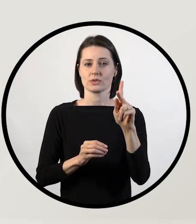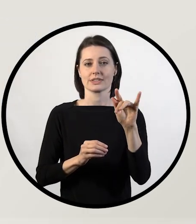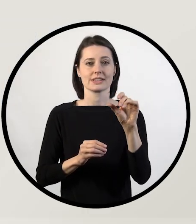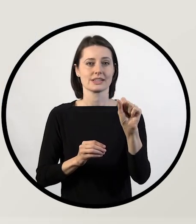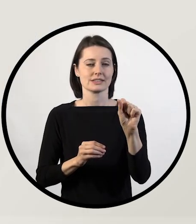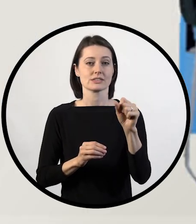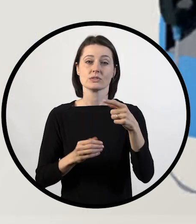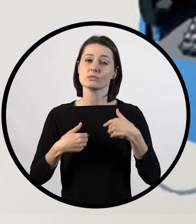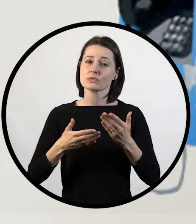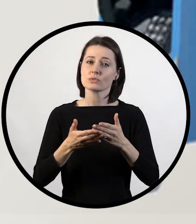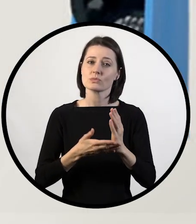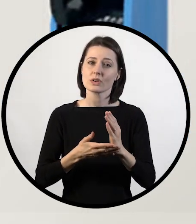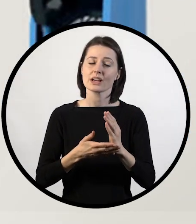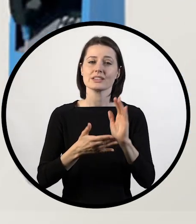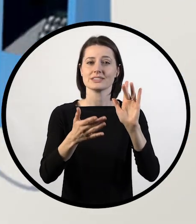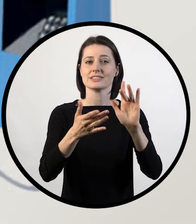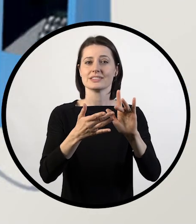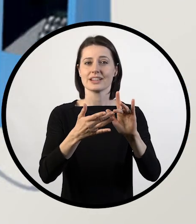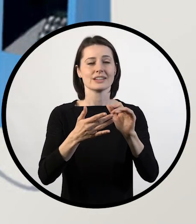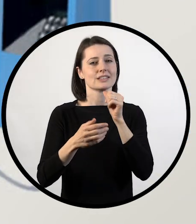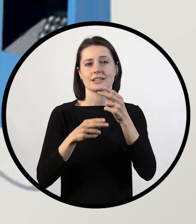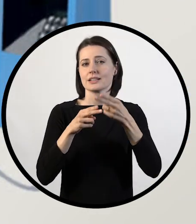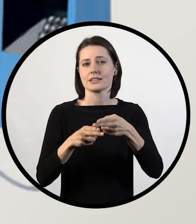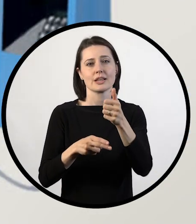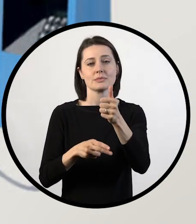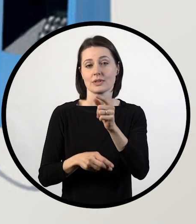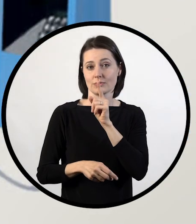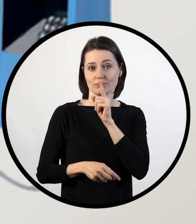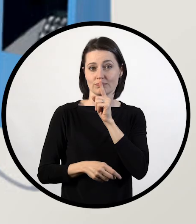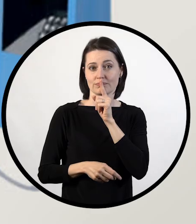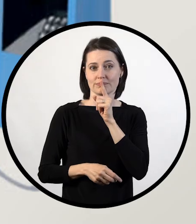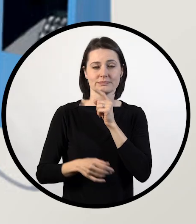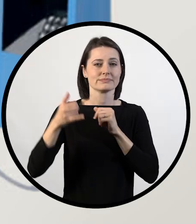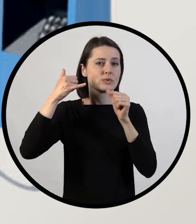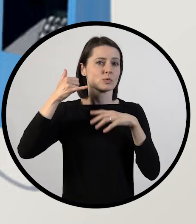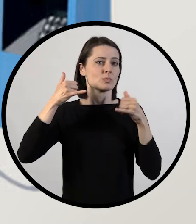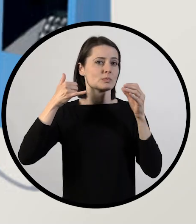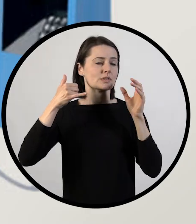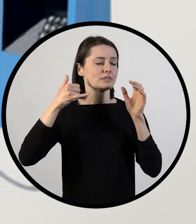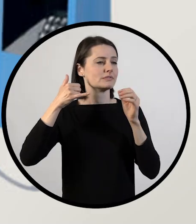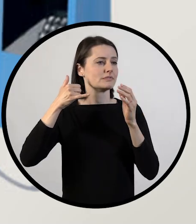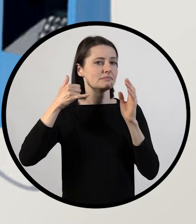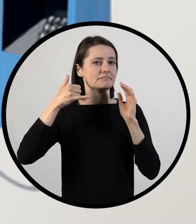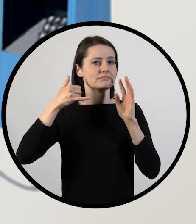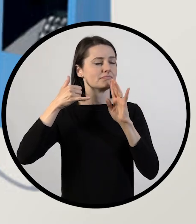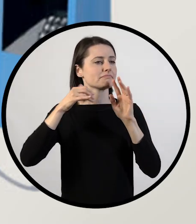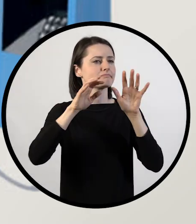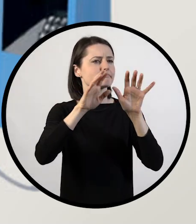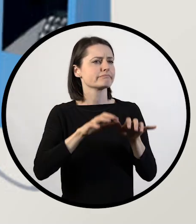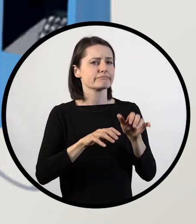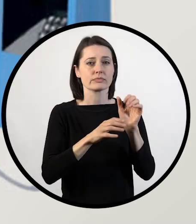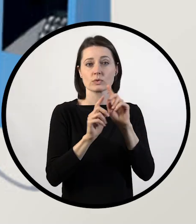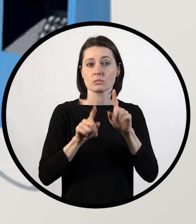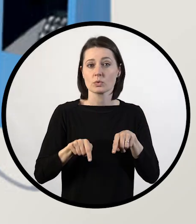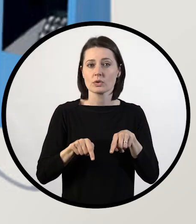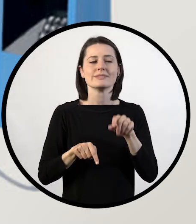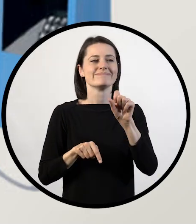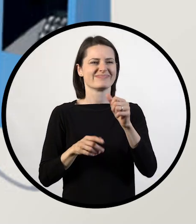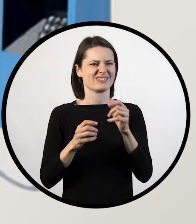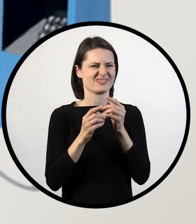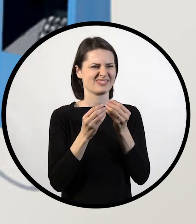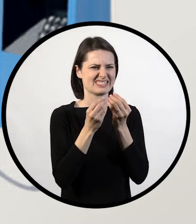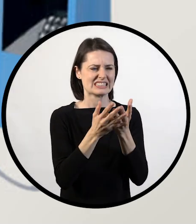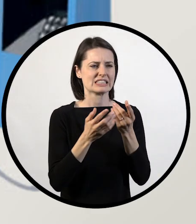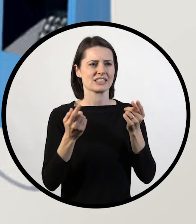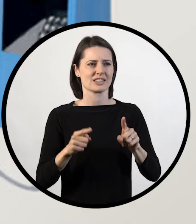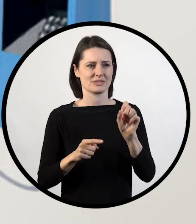1-844-CO4-KIDS. You have the right to call anonymously. Hello. May I take your report? Yes, I'd like